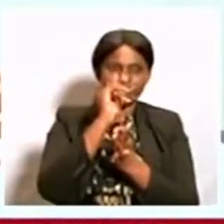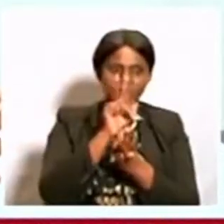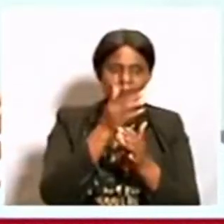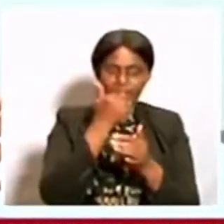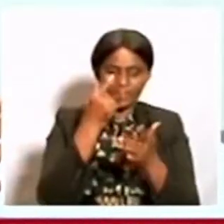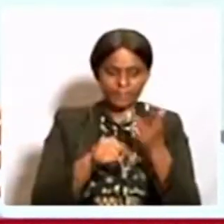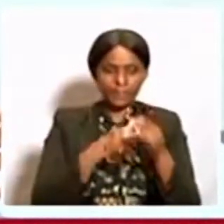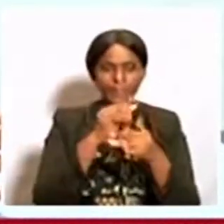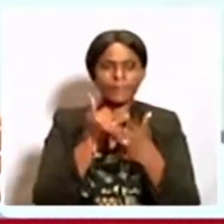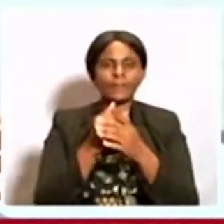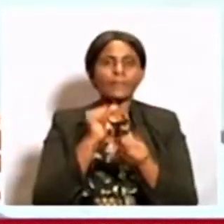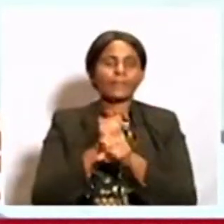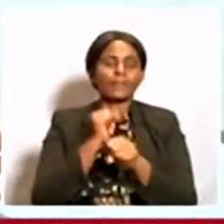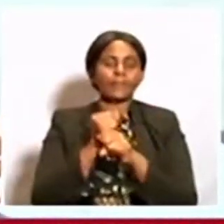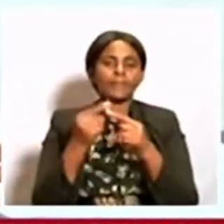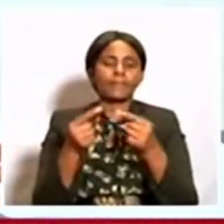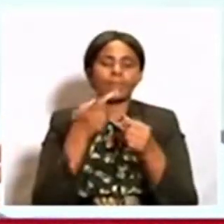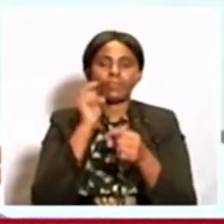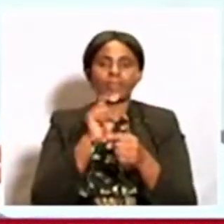should be done.